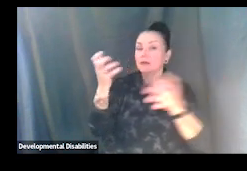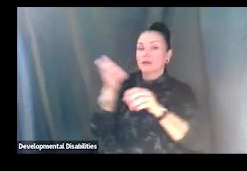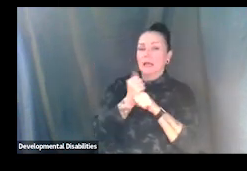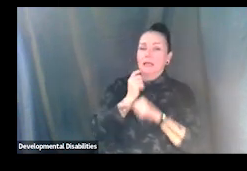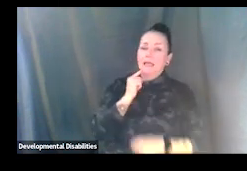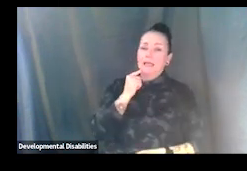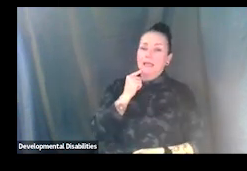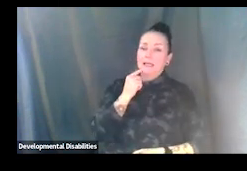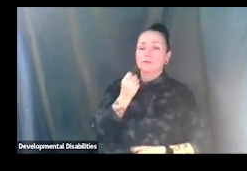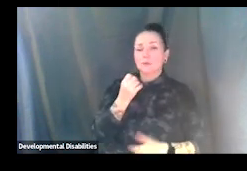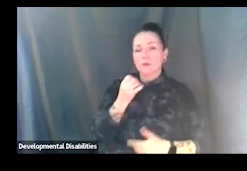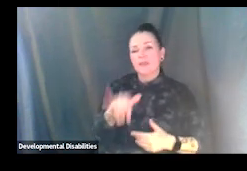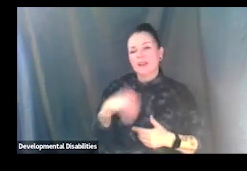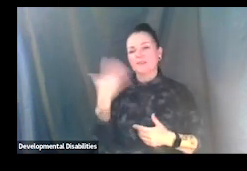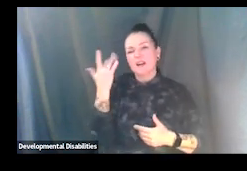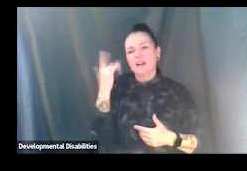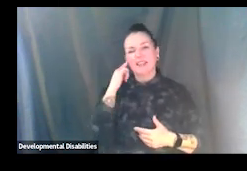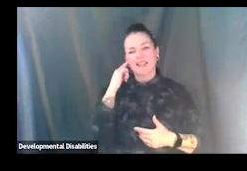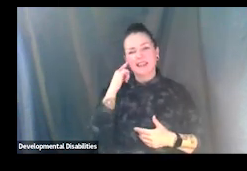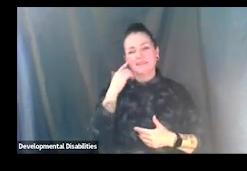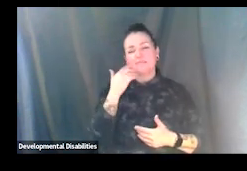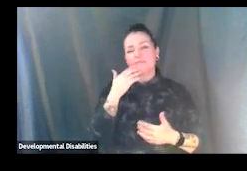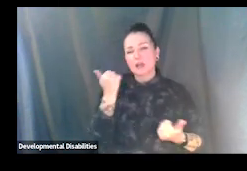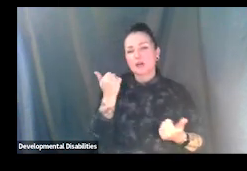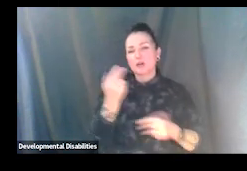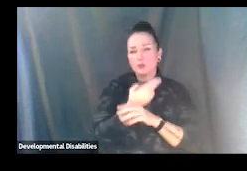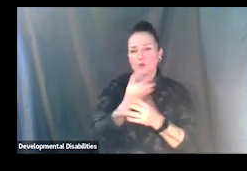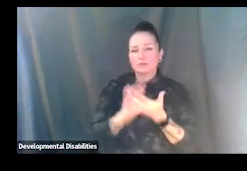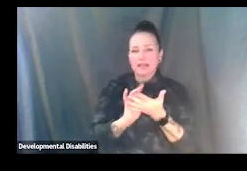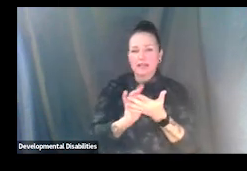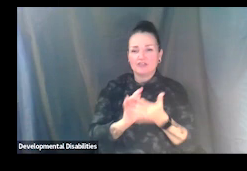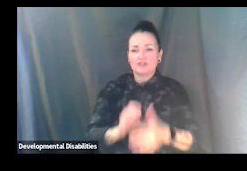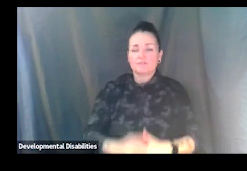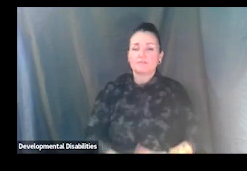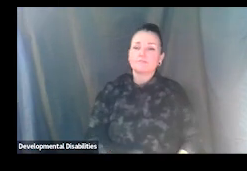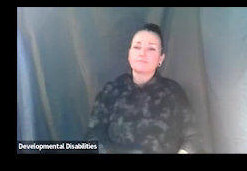I've kind of lost you here, Ben. Actually, give me a second.